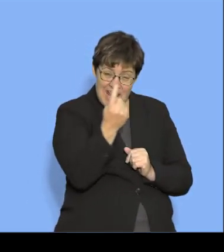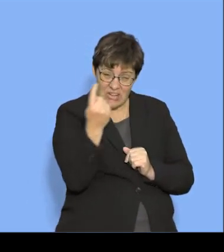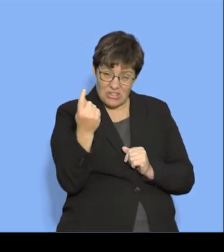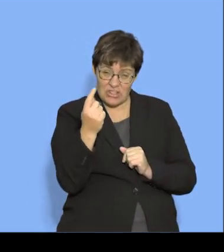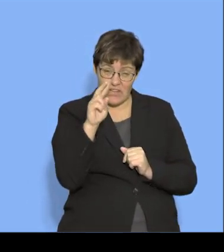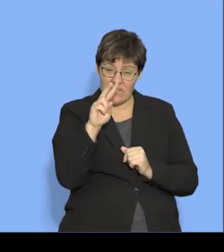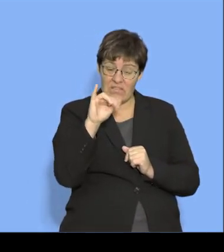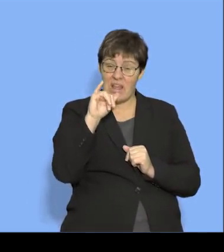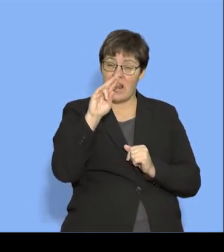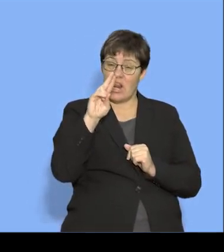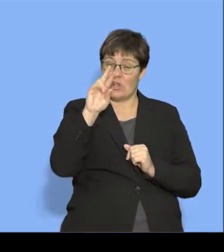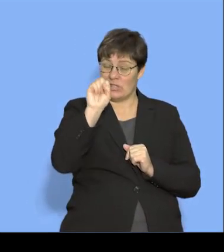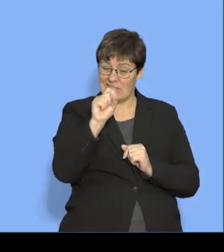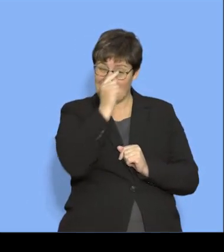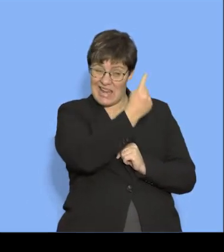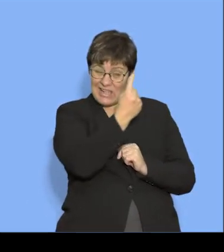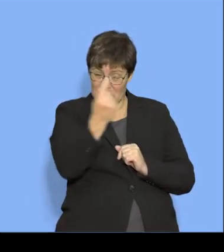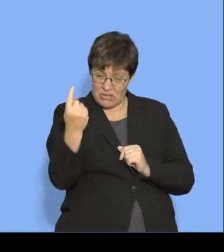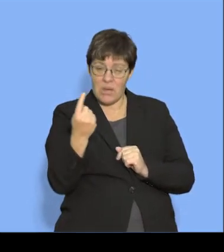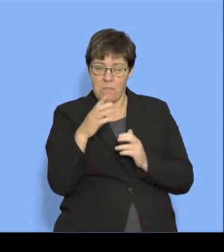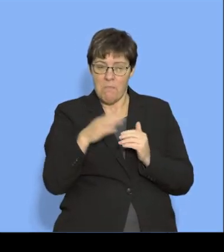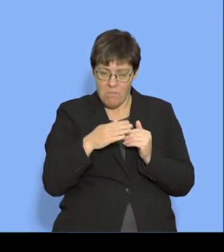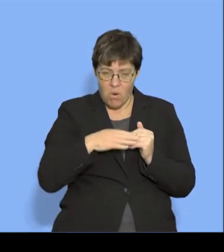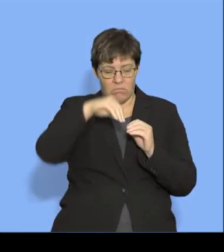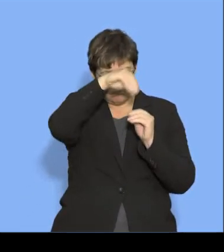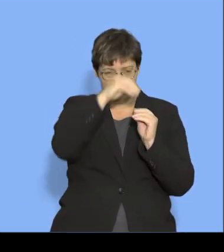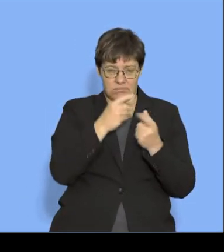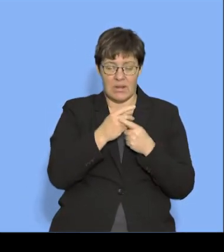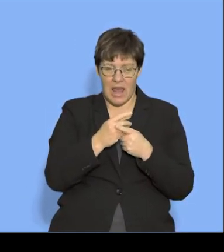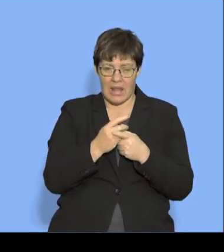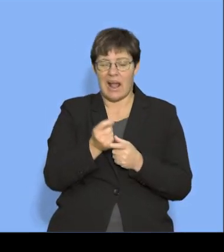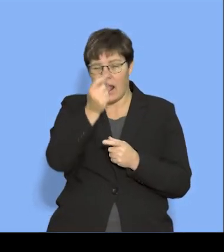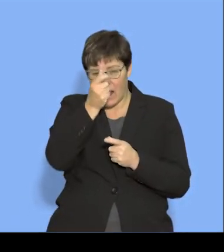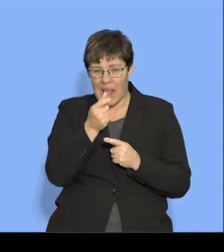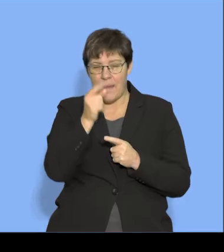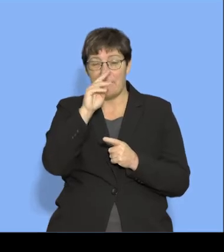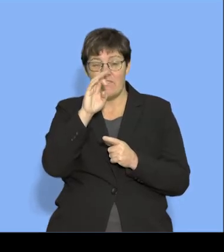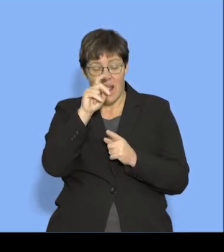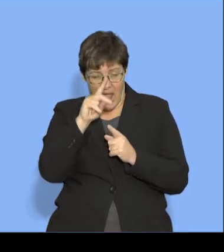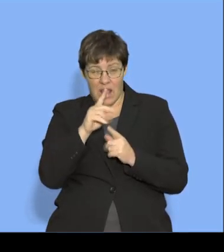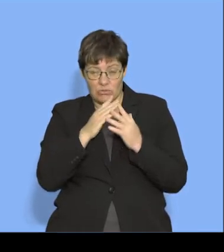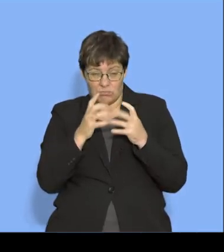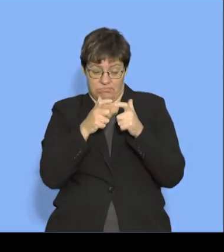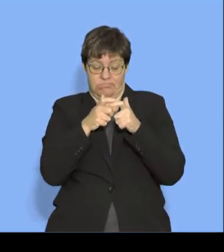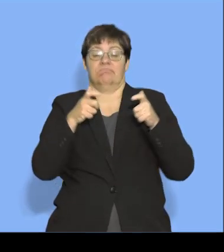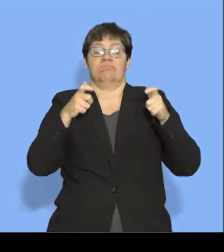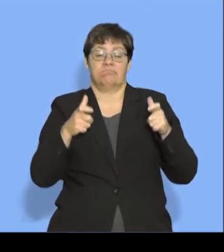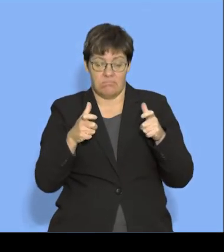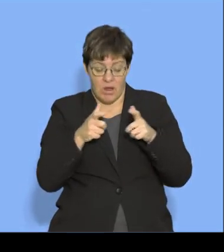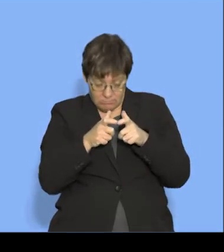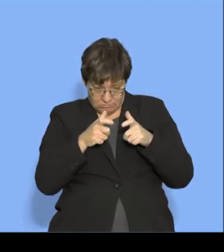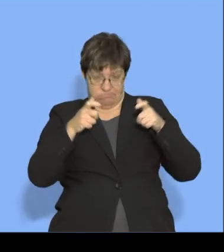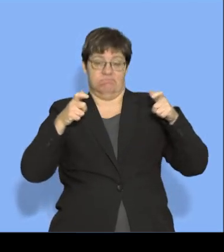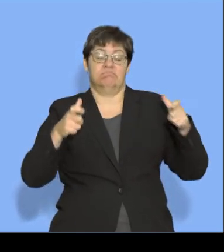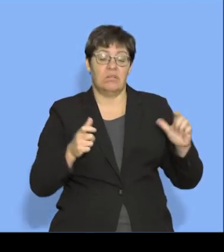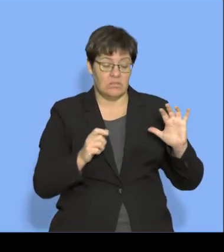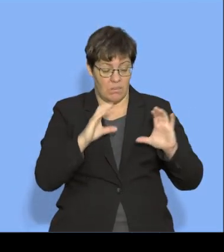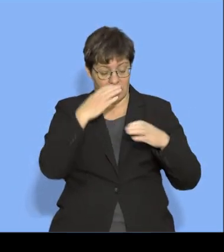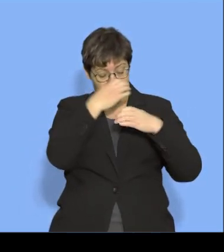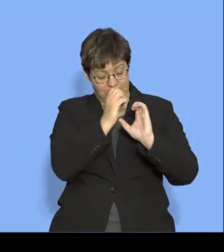villi contain further folds called microvilli to increase. So we see then, if we were to zoom